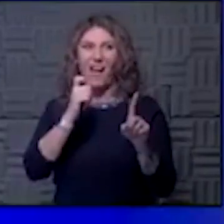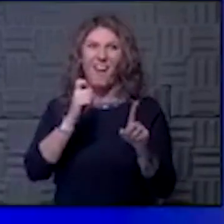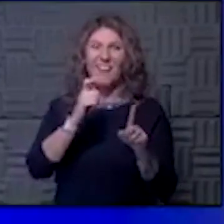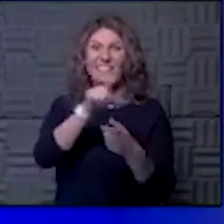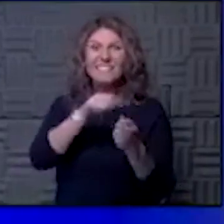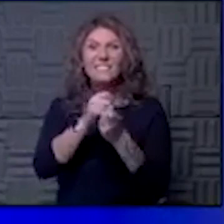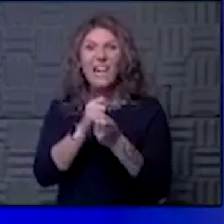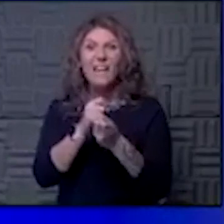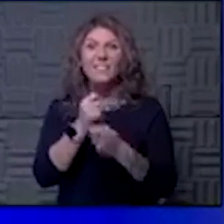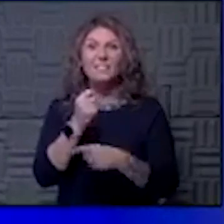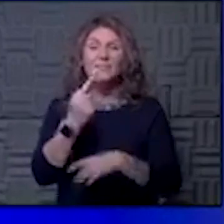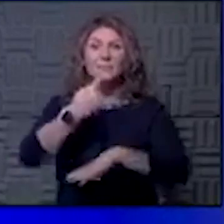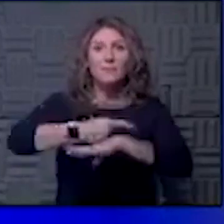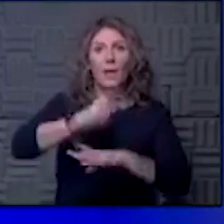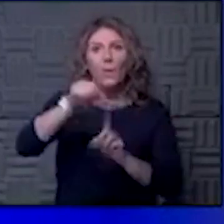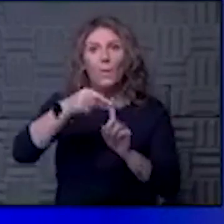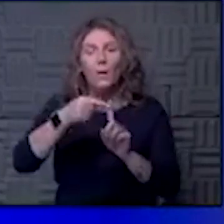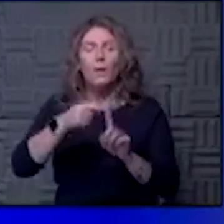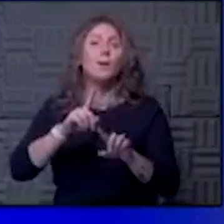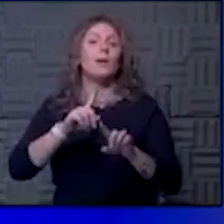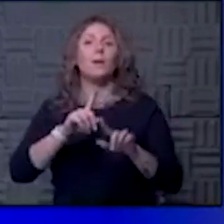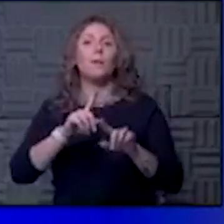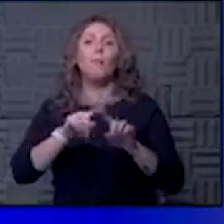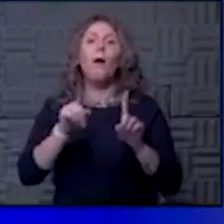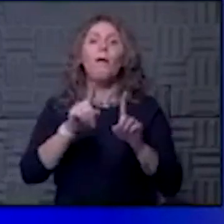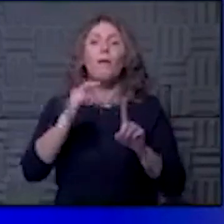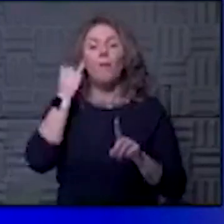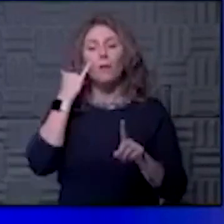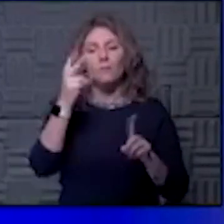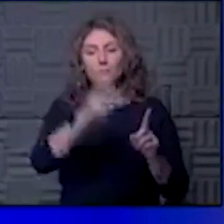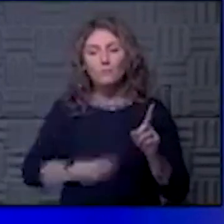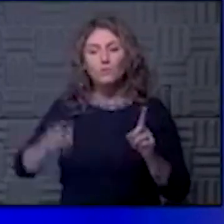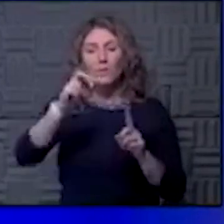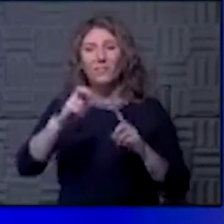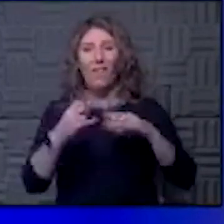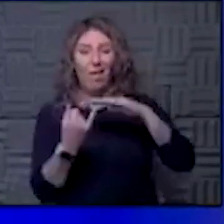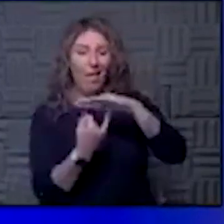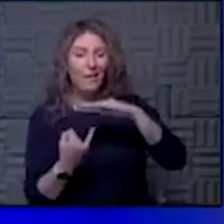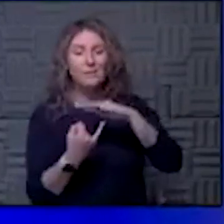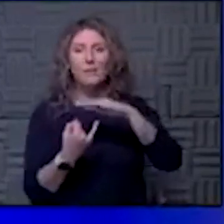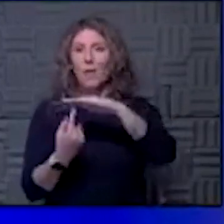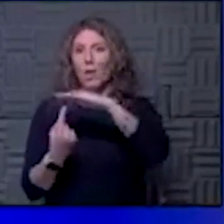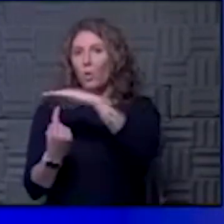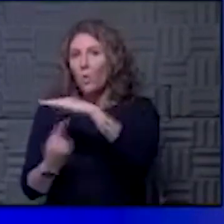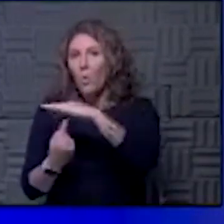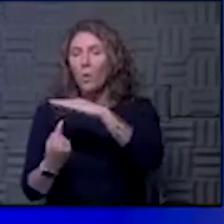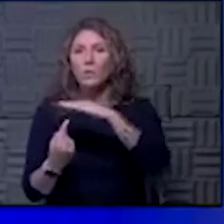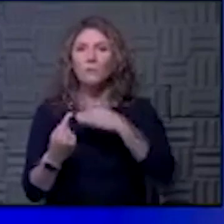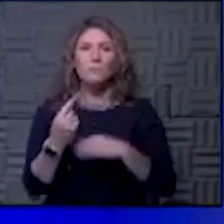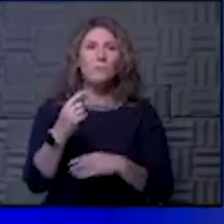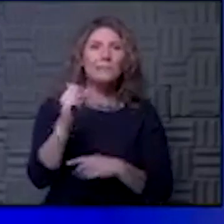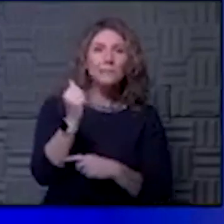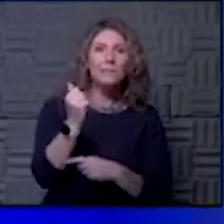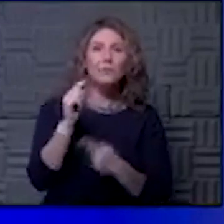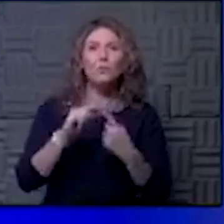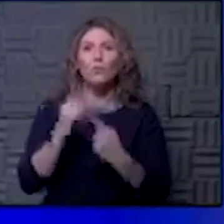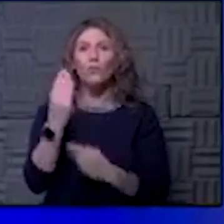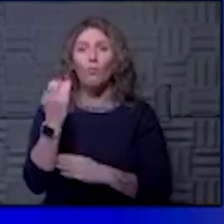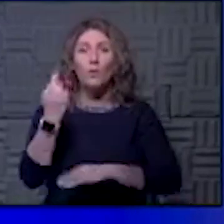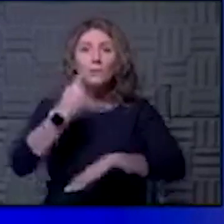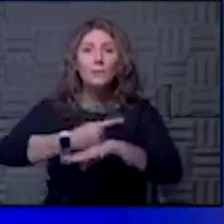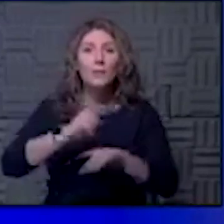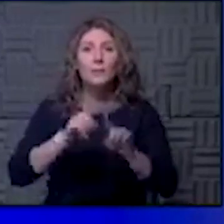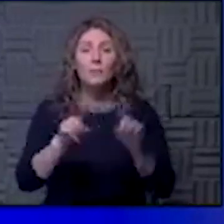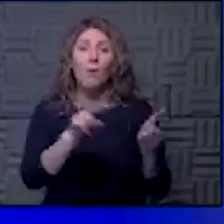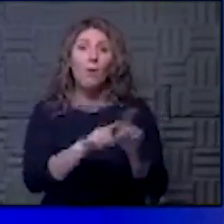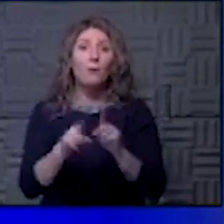But again, in this case as well, if you've traveled, isolate, quarantine for that 10 to 14 days. But also, if you really